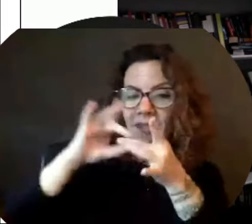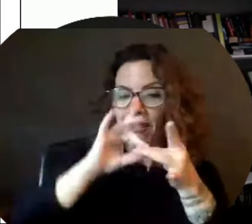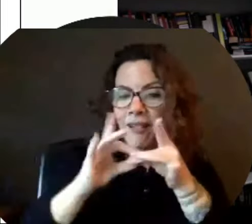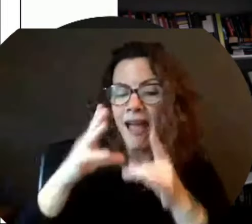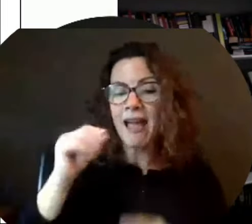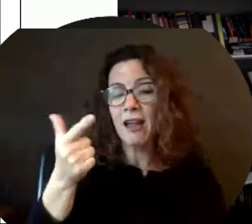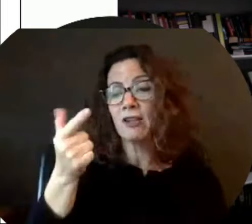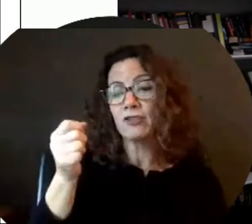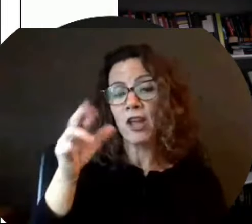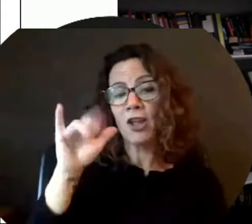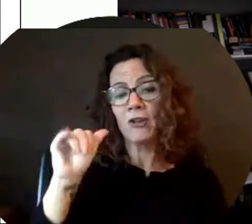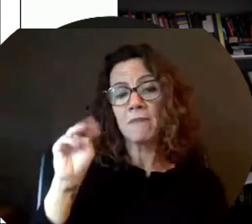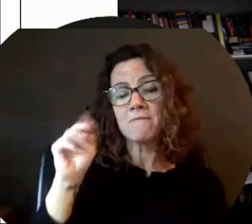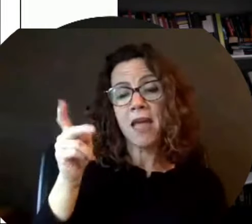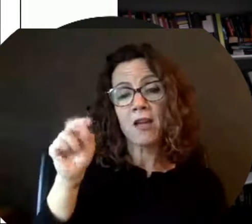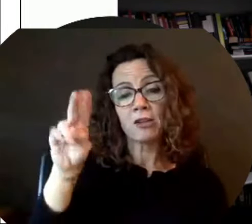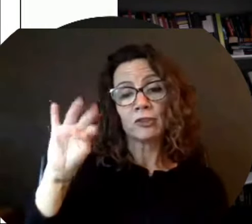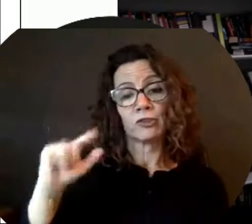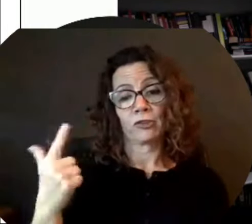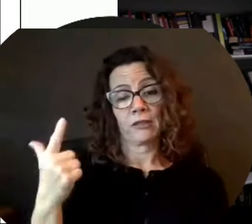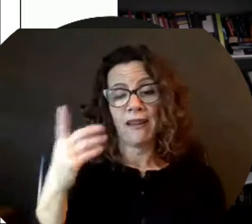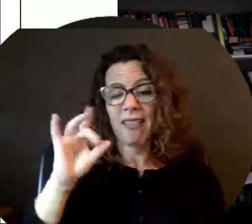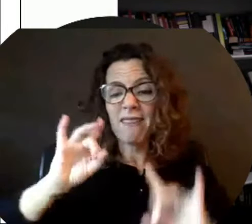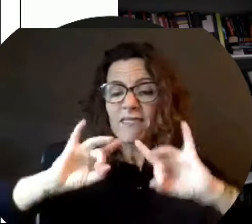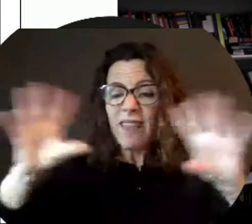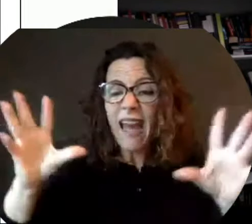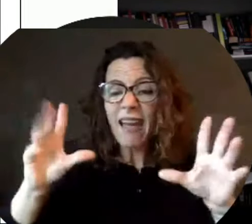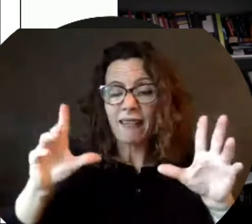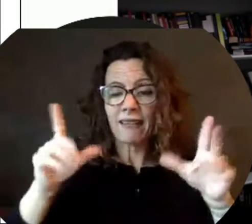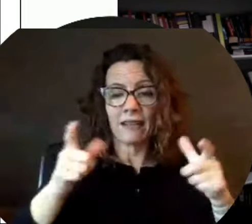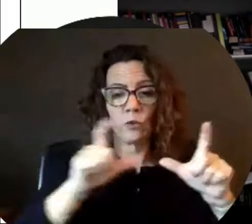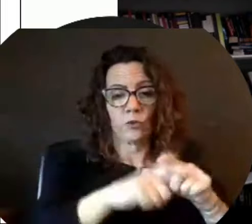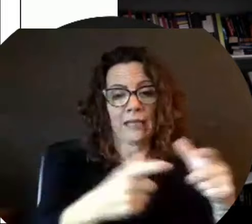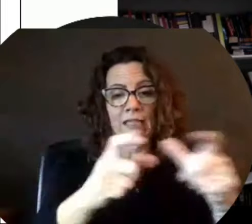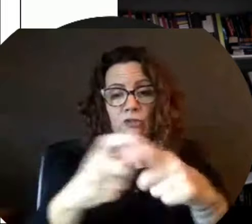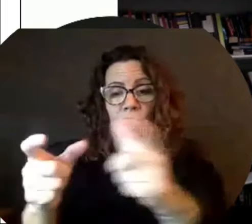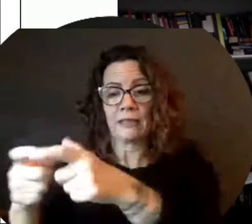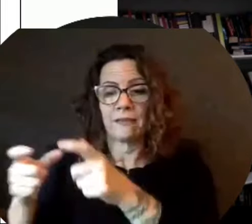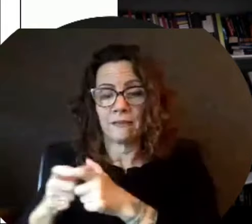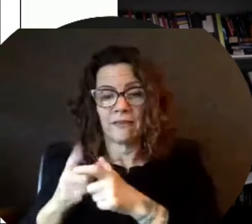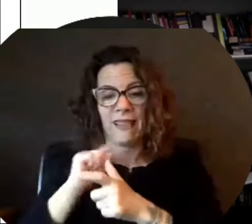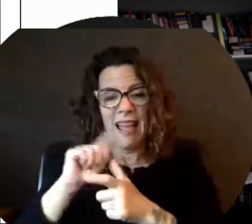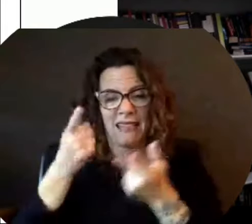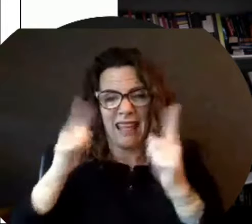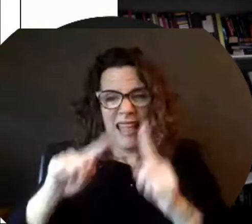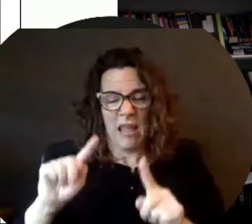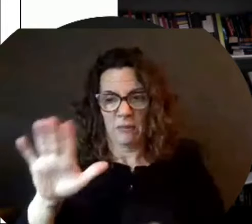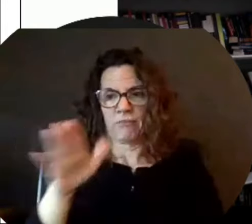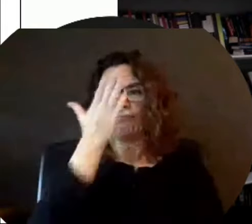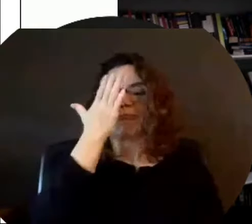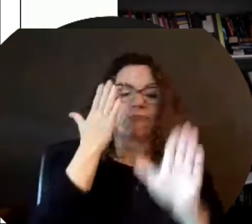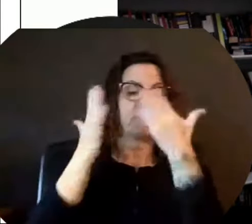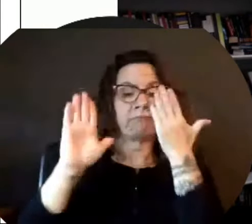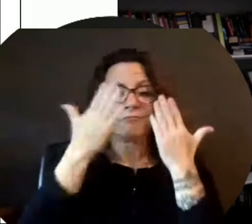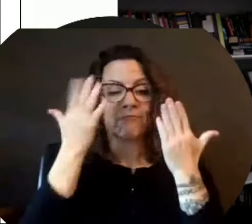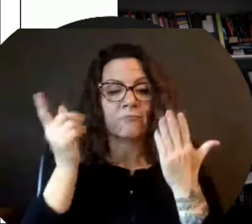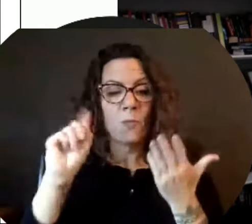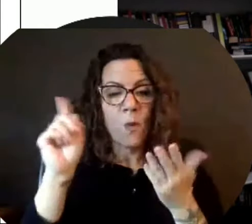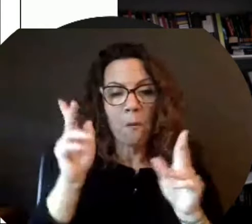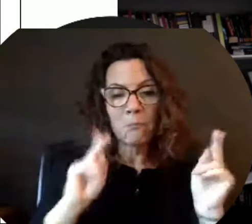facilities, shifting the whole political and economic balance of state budgets and stuff, right? So I think